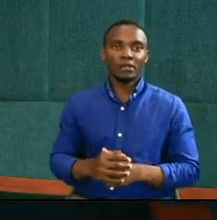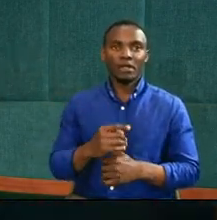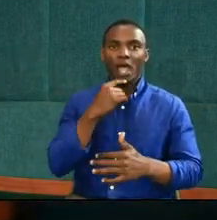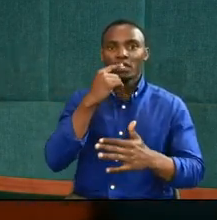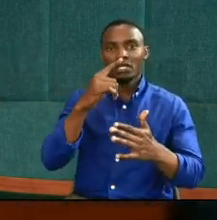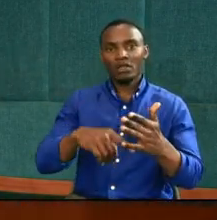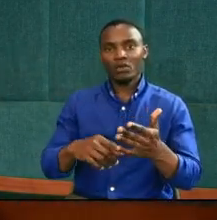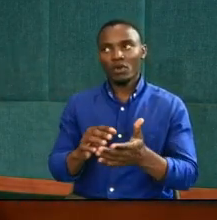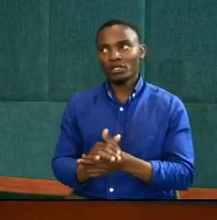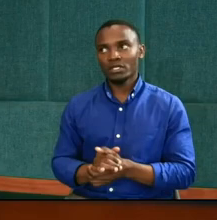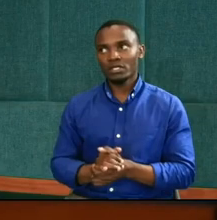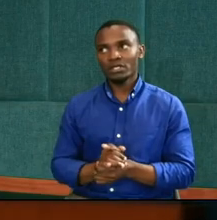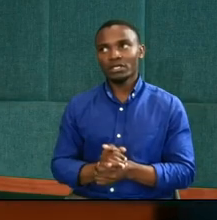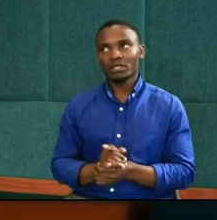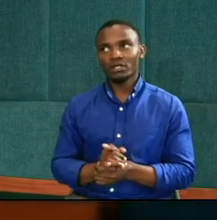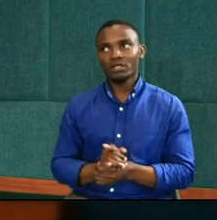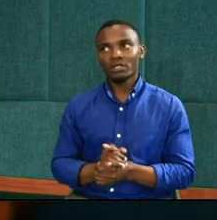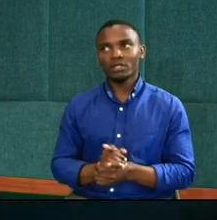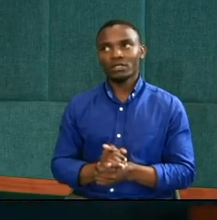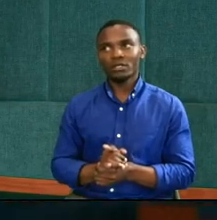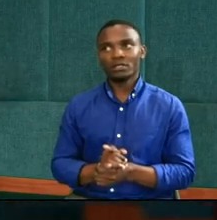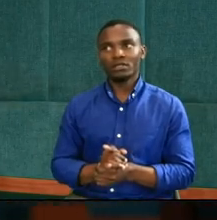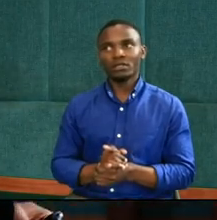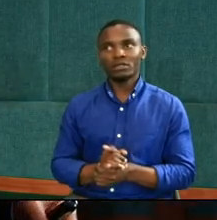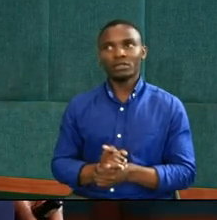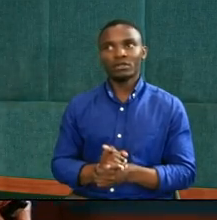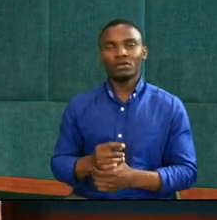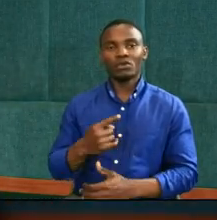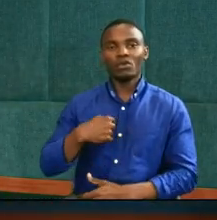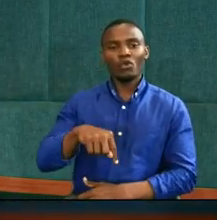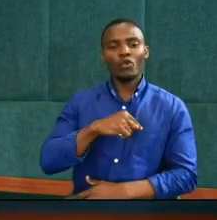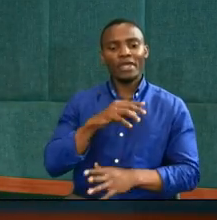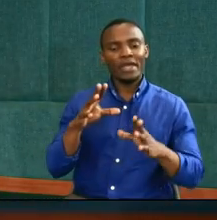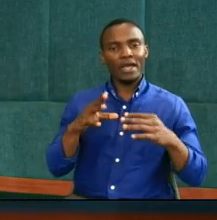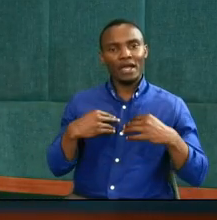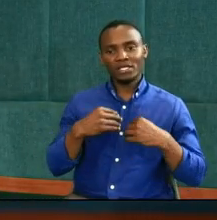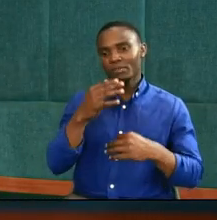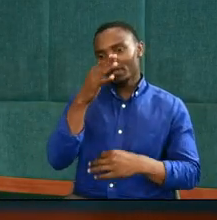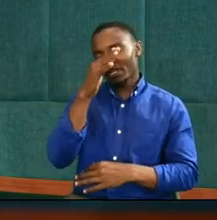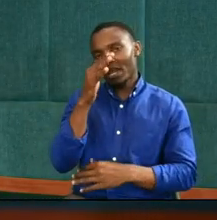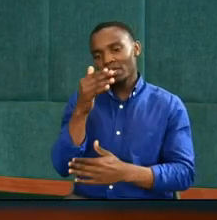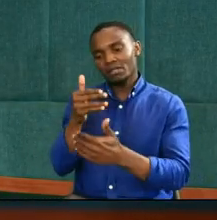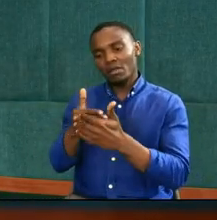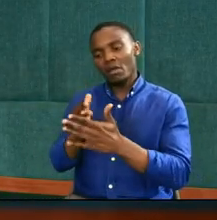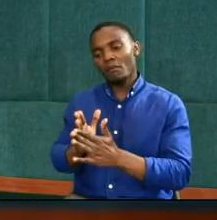my brethren, let us not be deceived on the borders again.